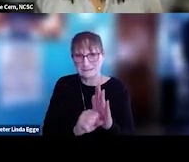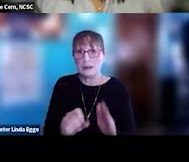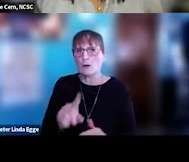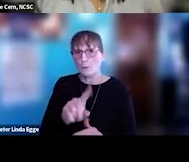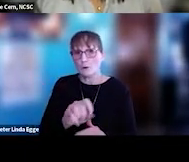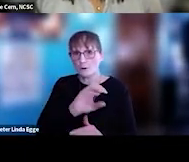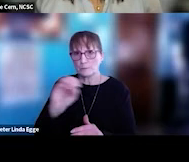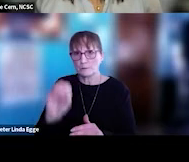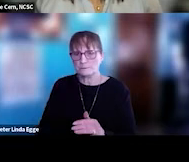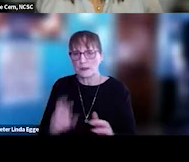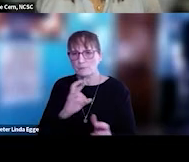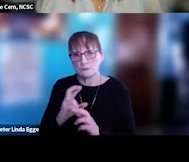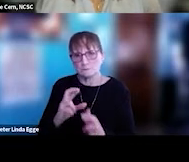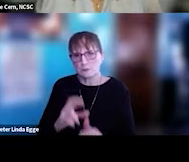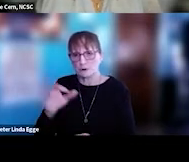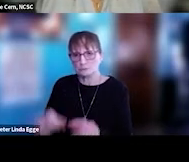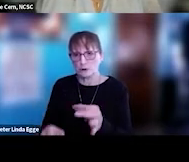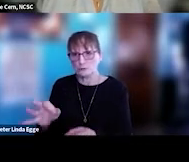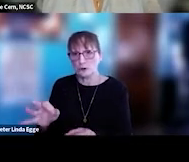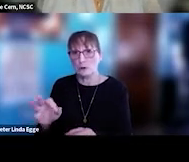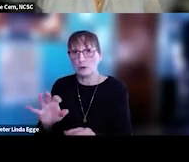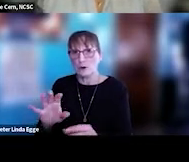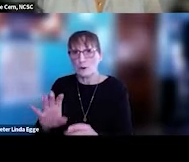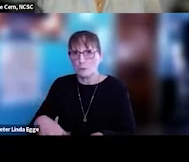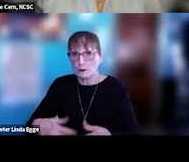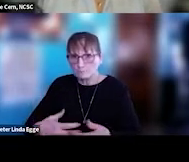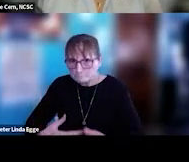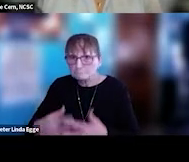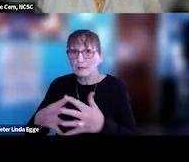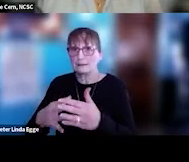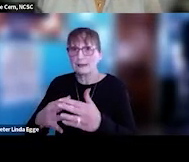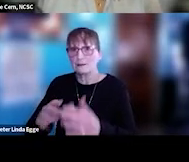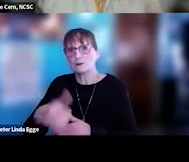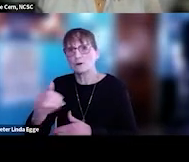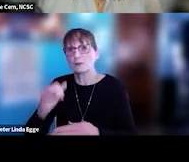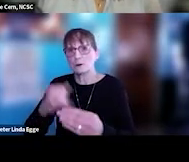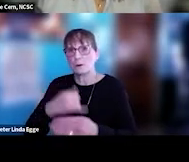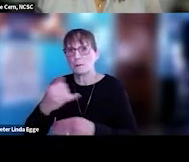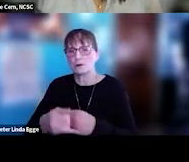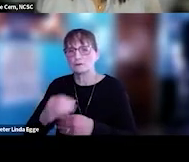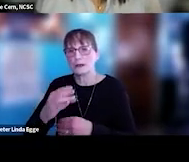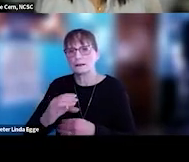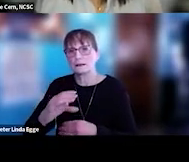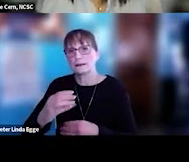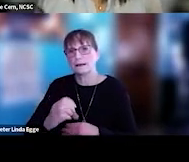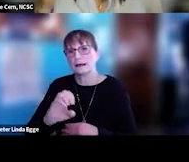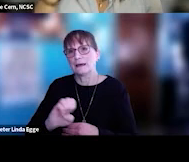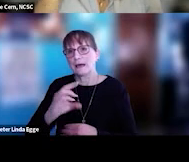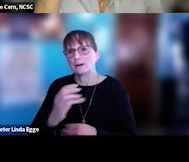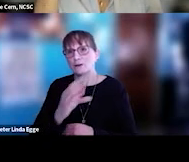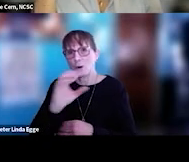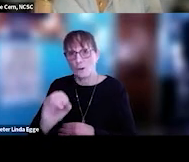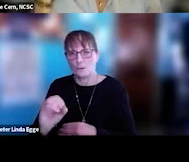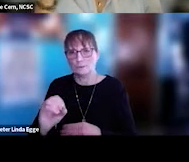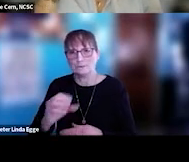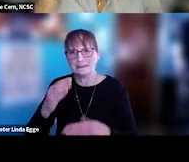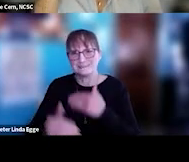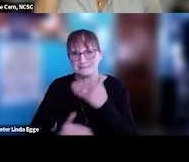100% of responding judges would likely engage in another Project Echo series, which is amazing. I think that we all